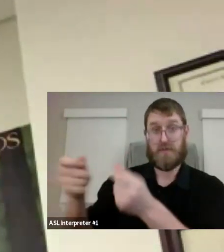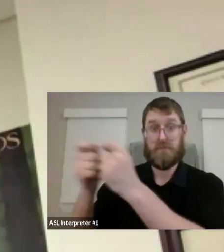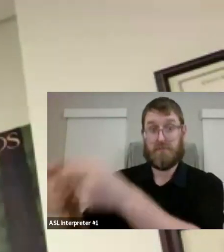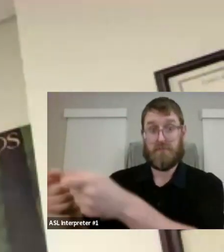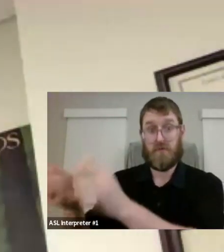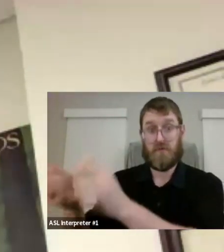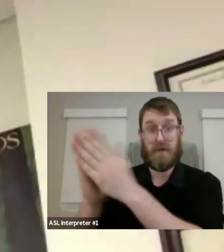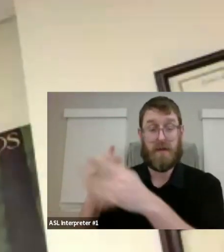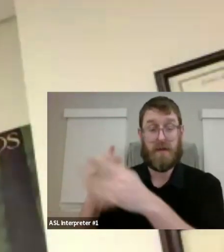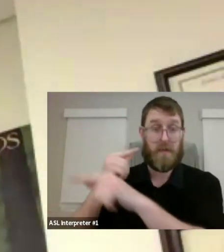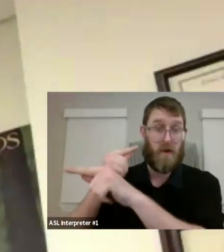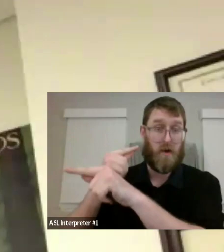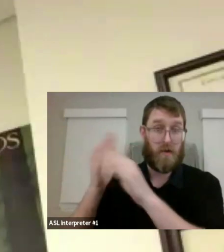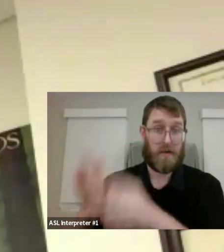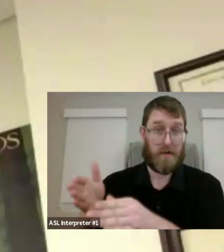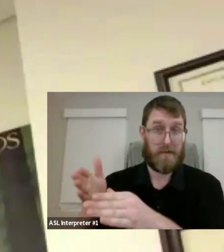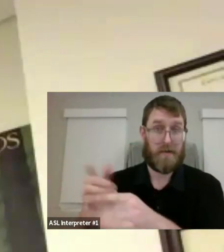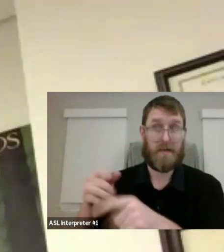And then they go do it.